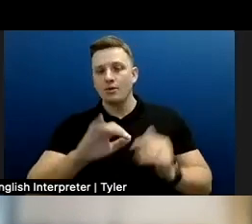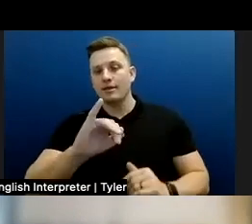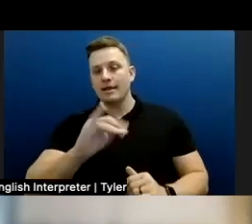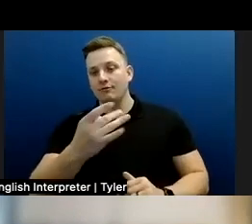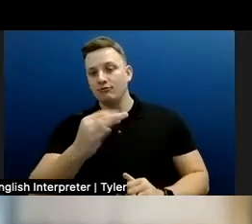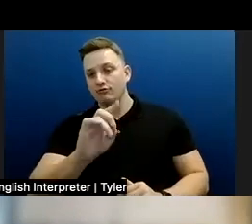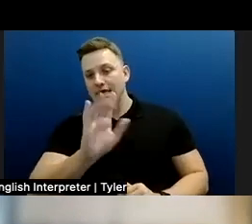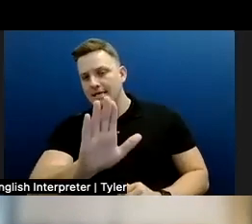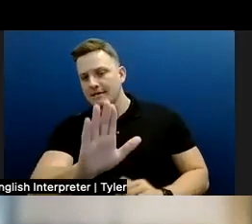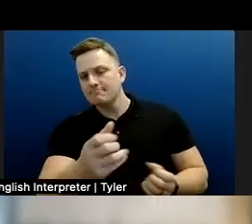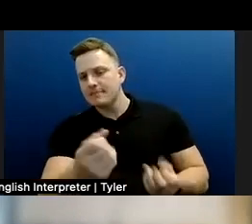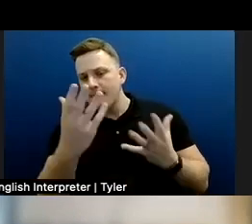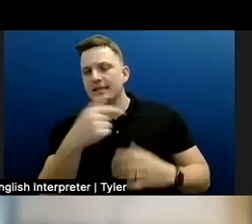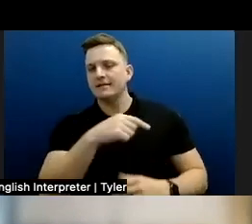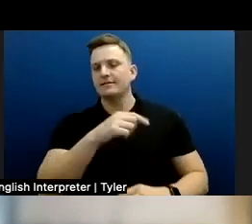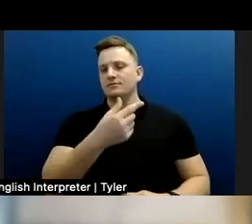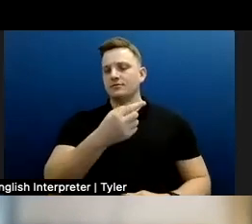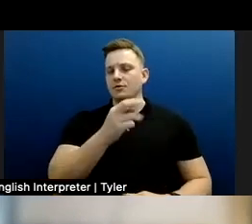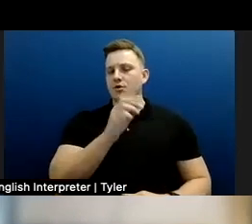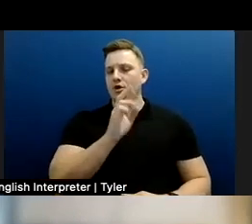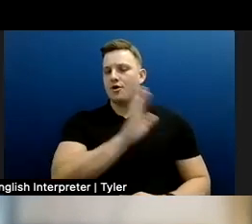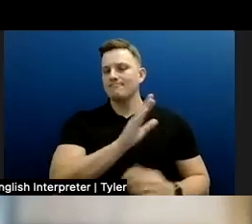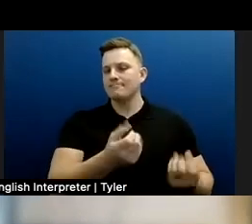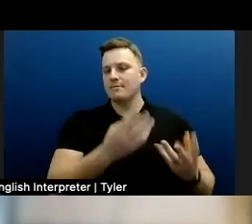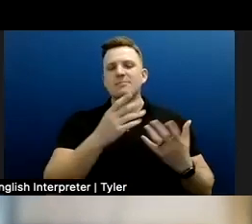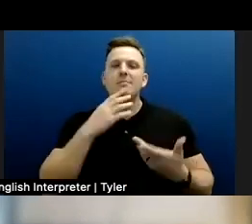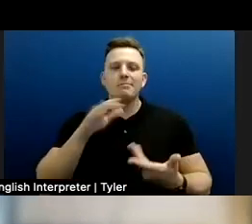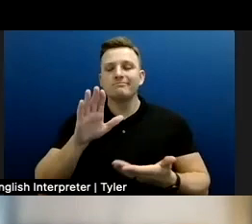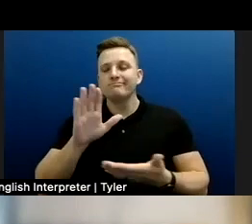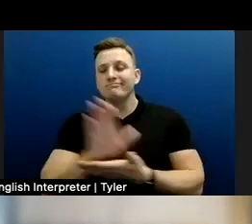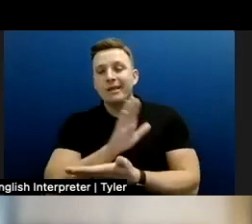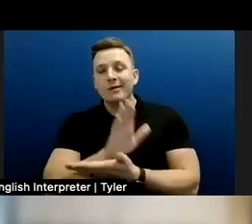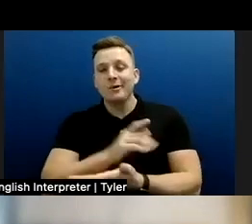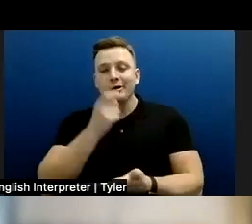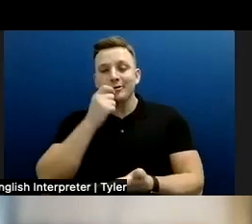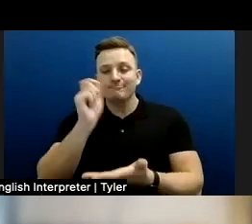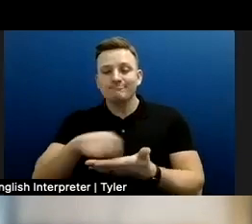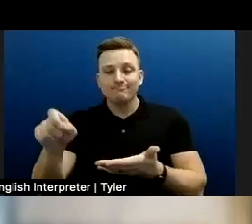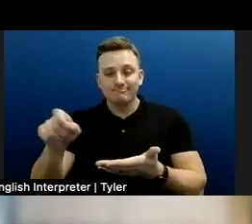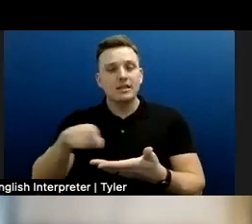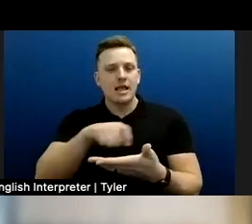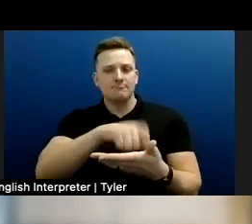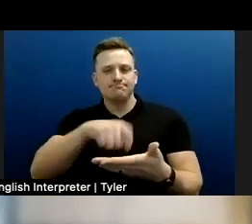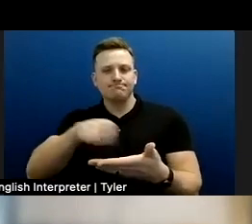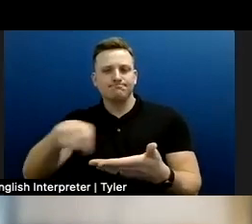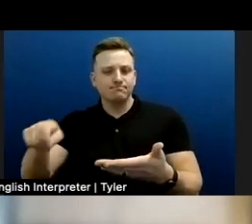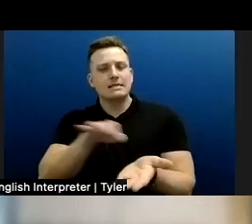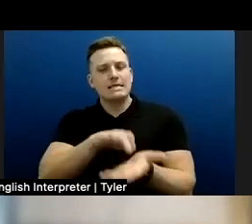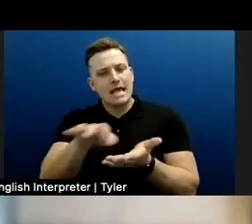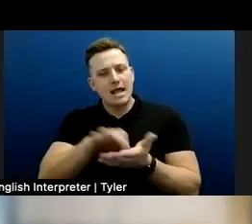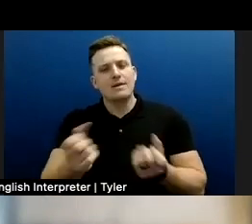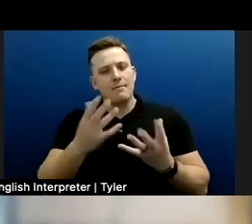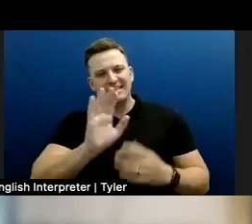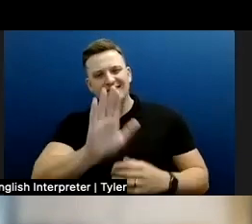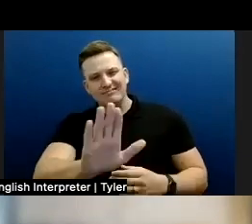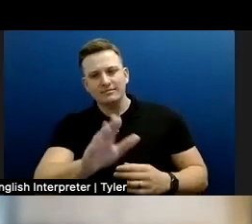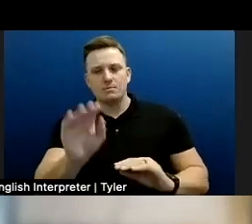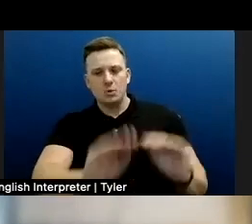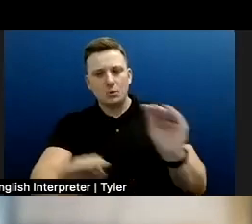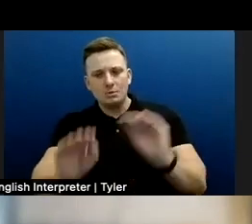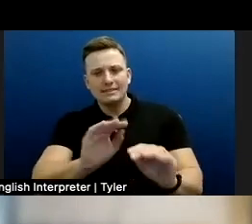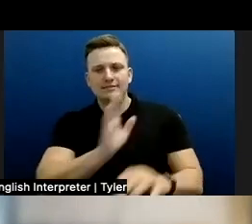If you've got a pen and paper, you could scribble some down, but so you're just really trying to think, how are they using